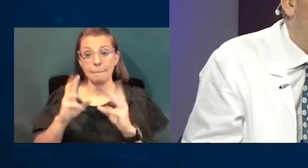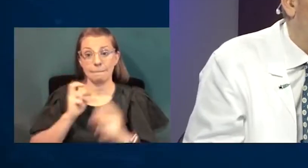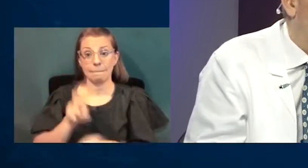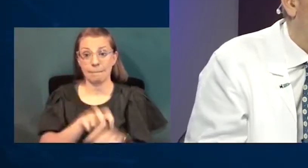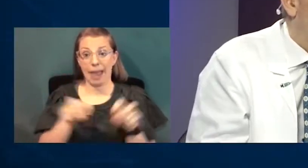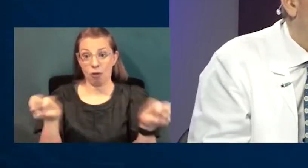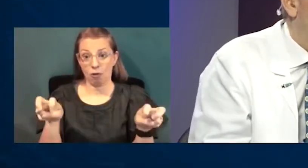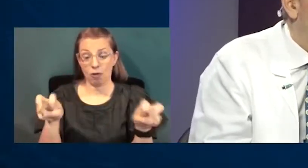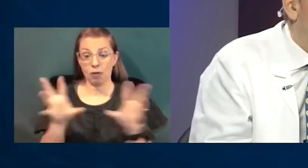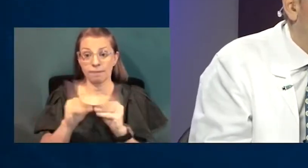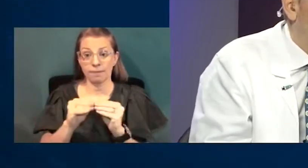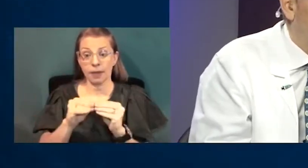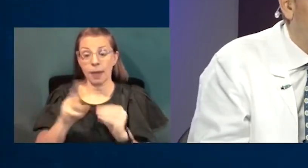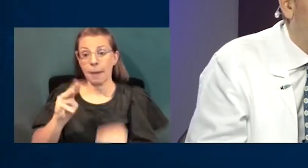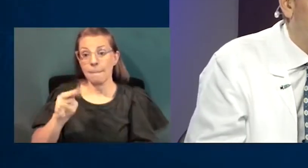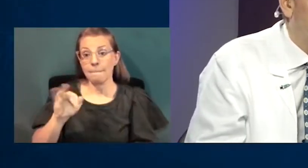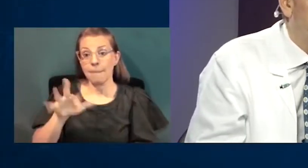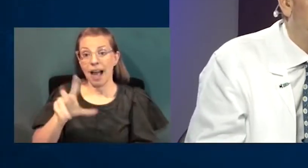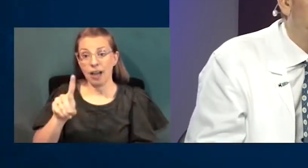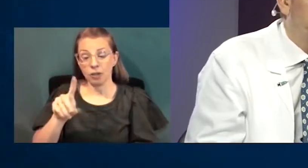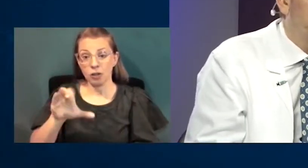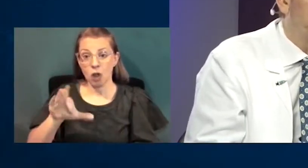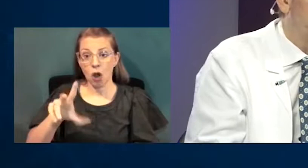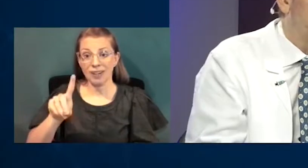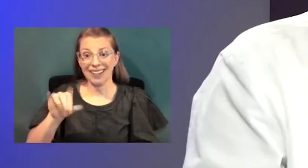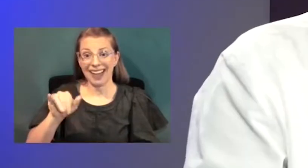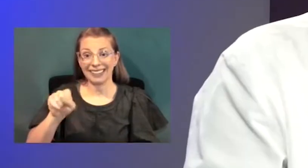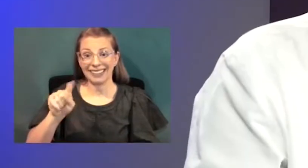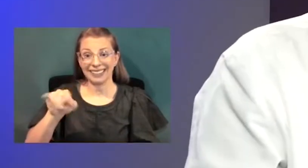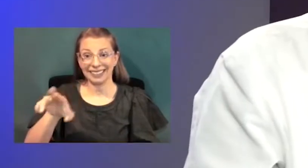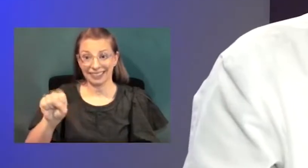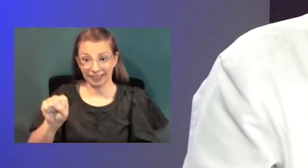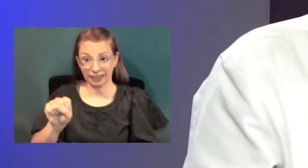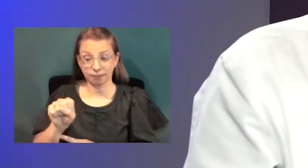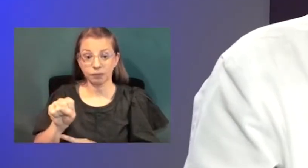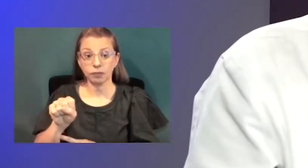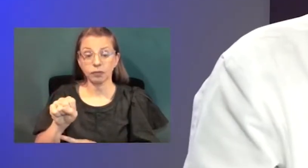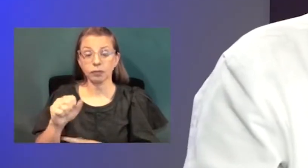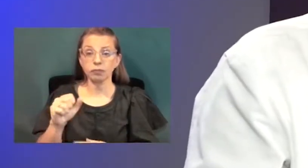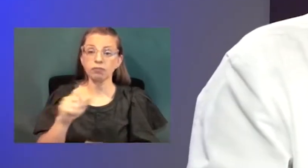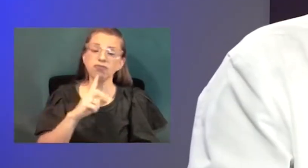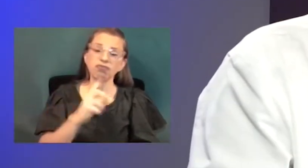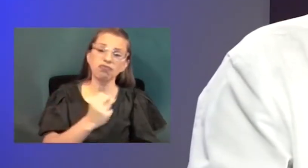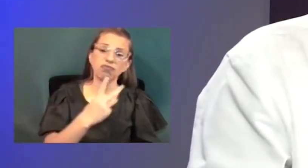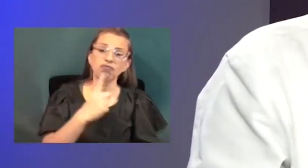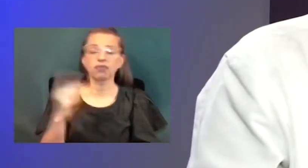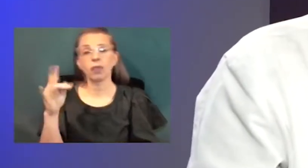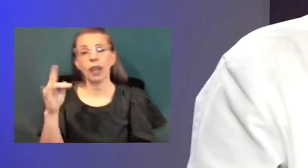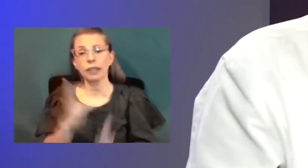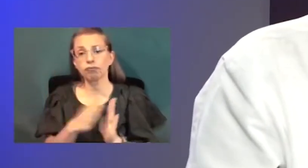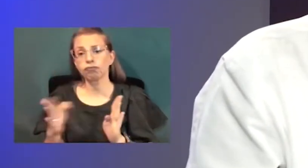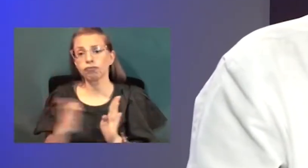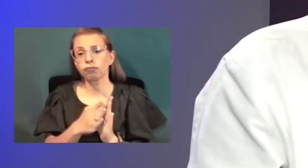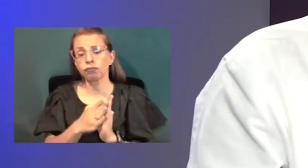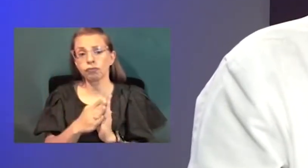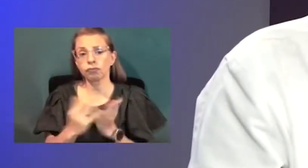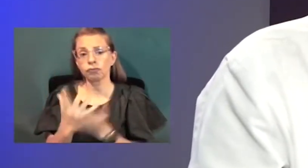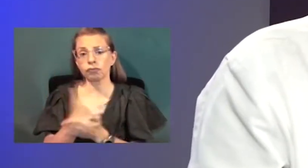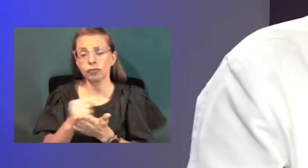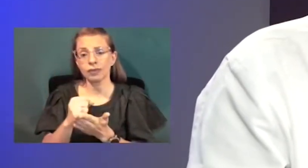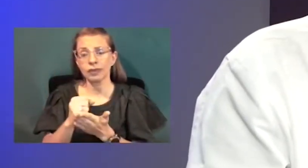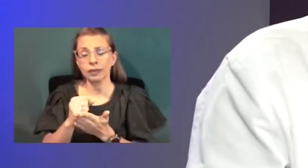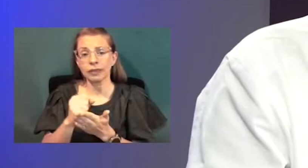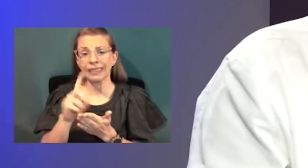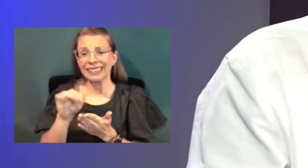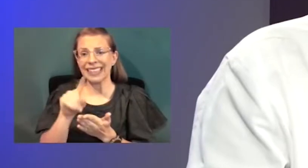myocarditis and those who are younger, between 12 and 24 years of age, especially between 12 and 18 years of age. There have been about 700 cases altogether, maybe